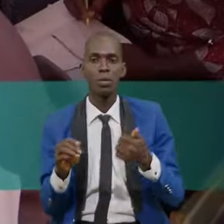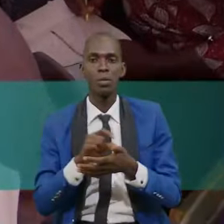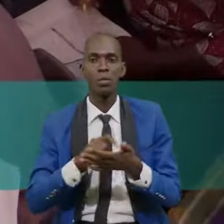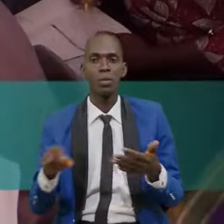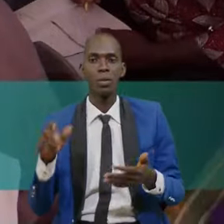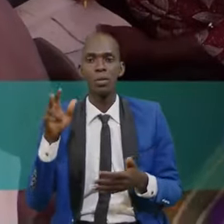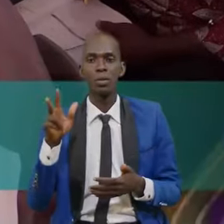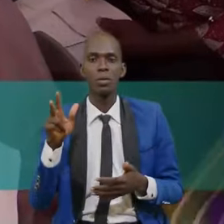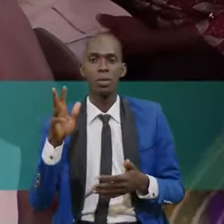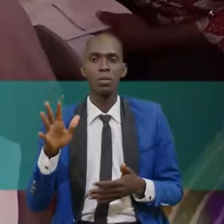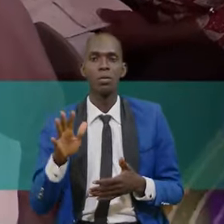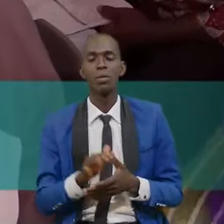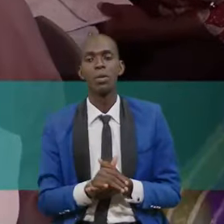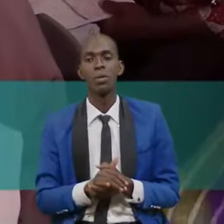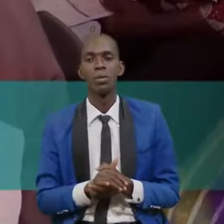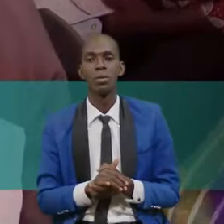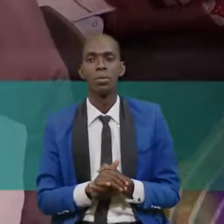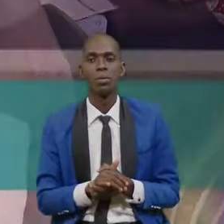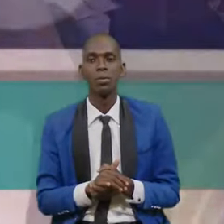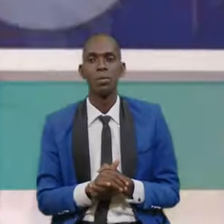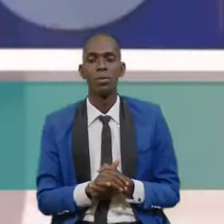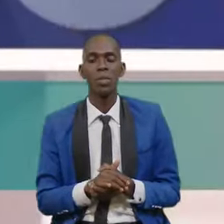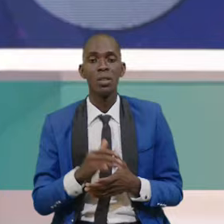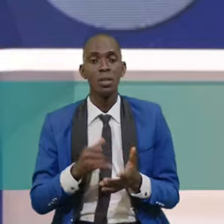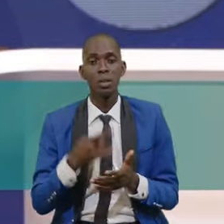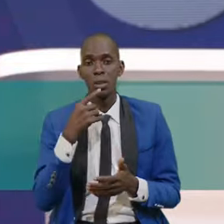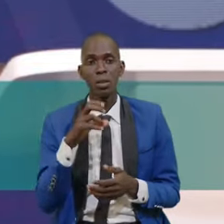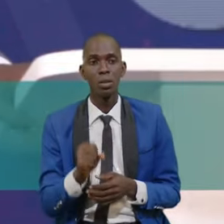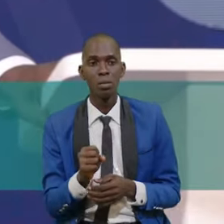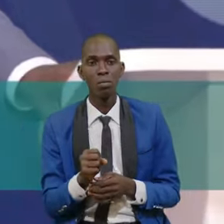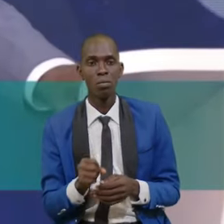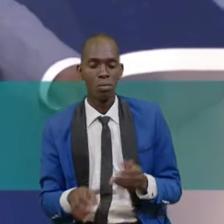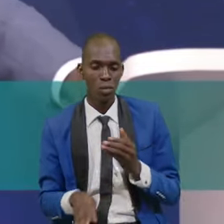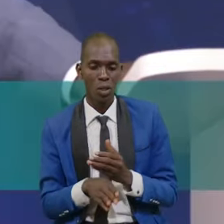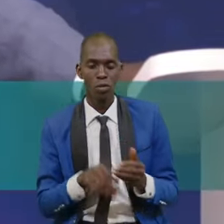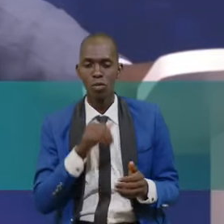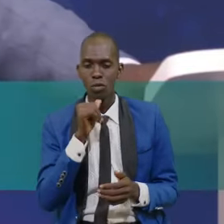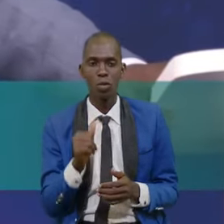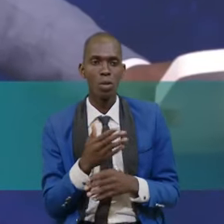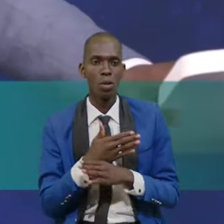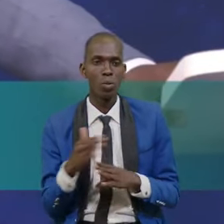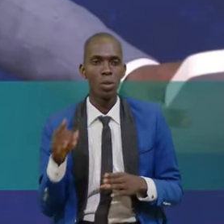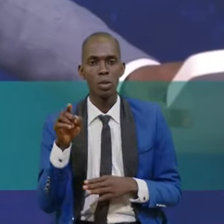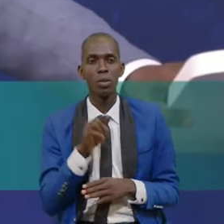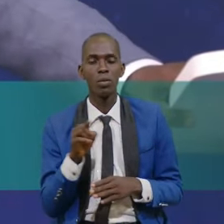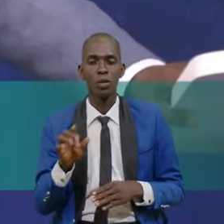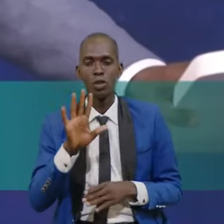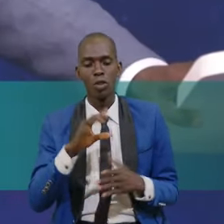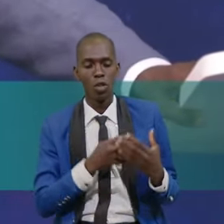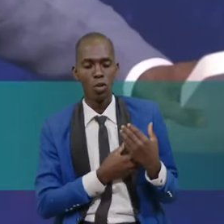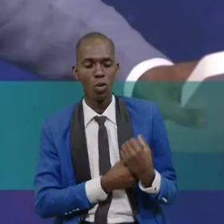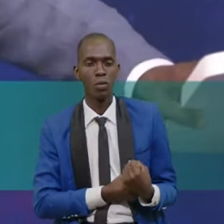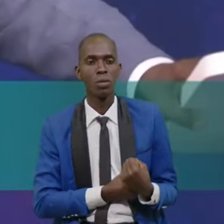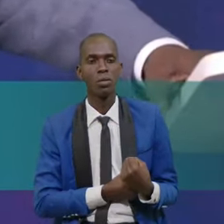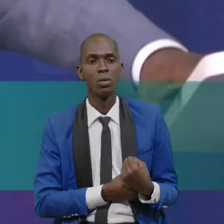from verse 35. It says, cast not away therefore your confidence.